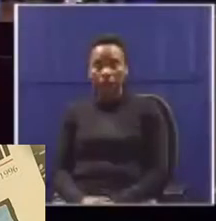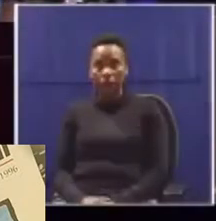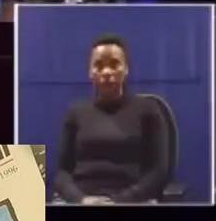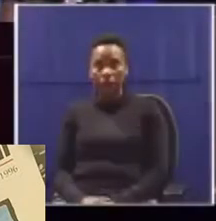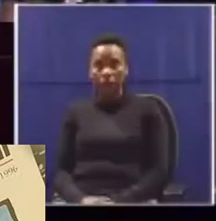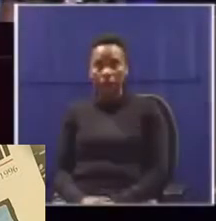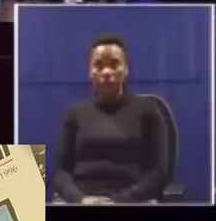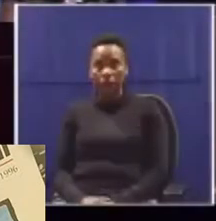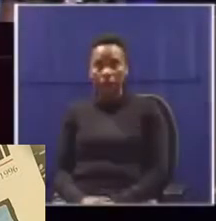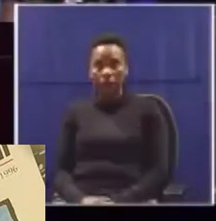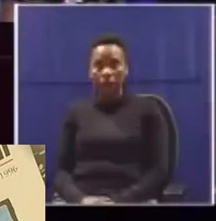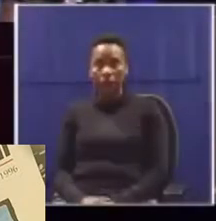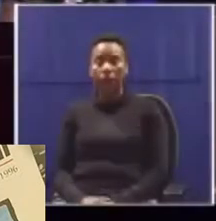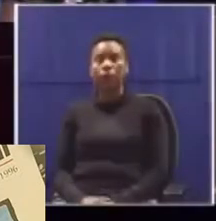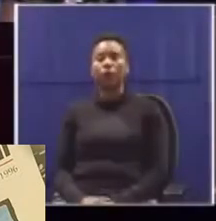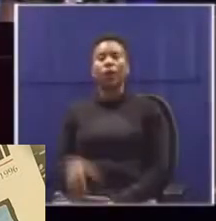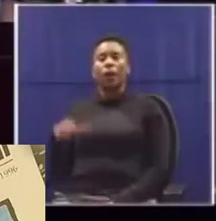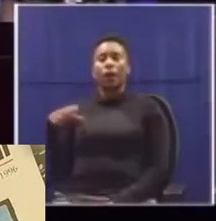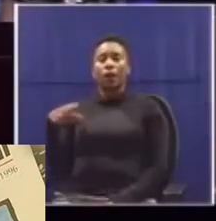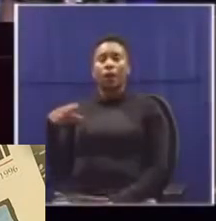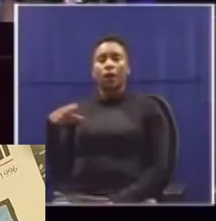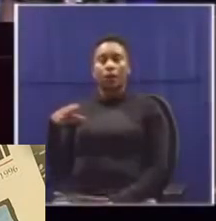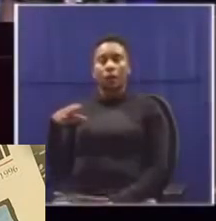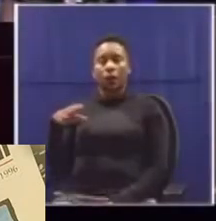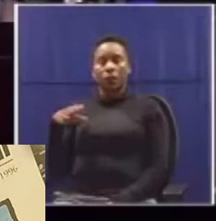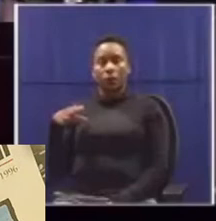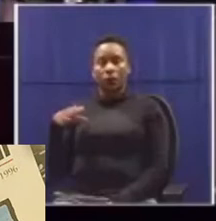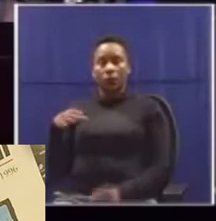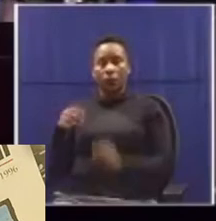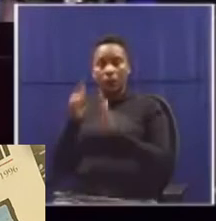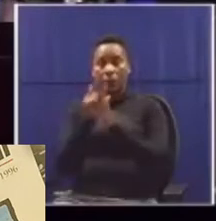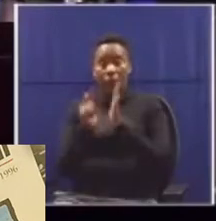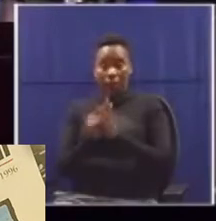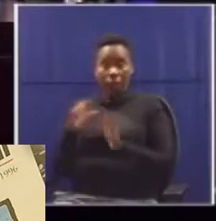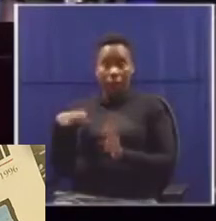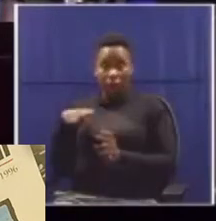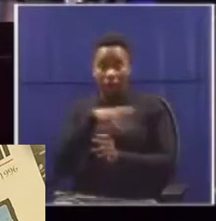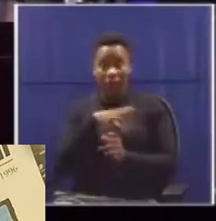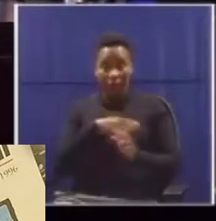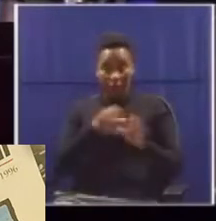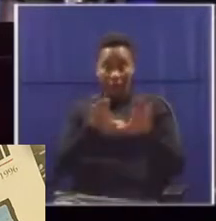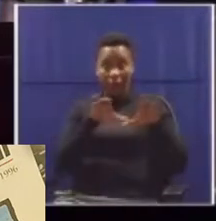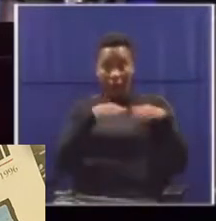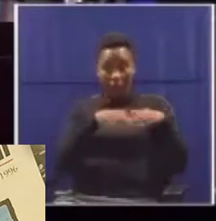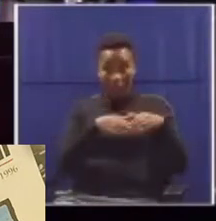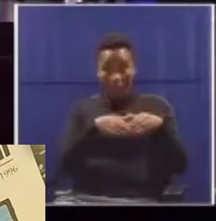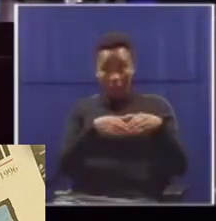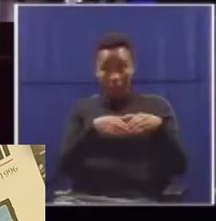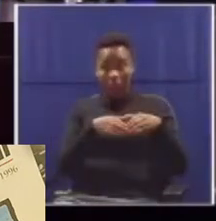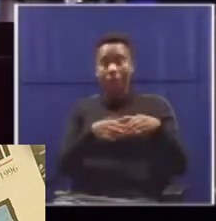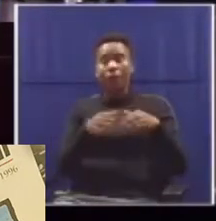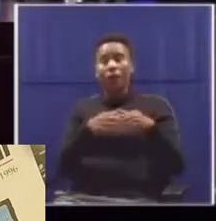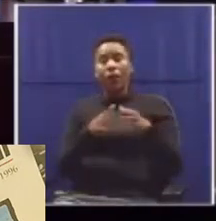a functional legal practice Council and governing body as well as the rights of all